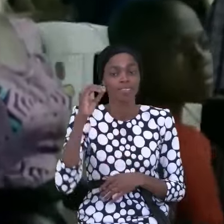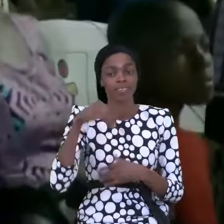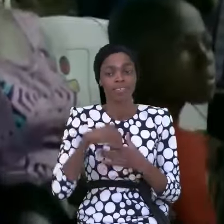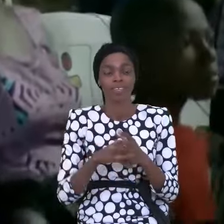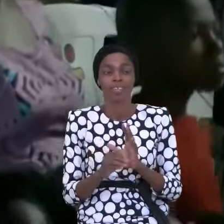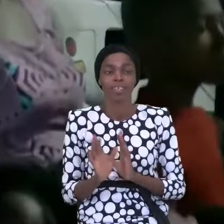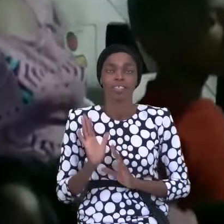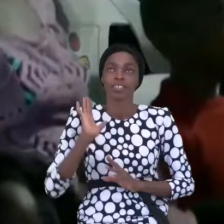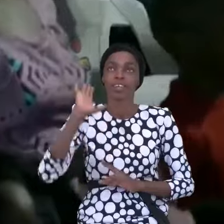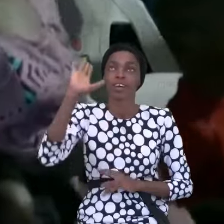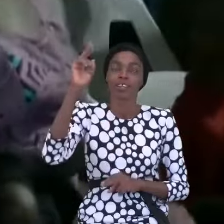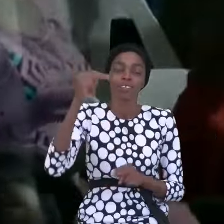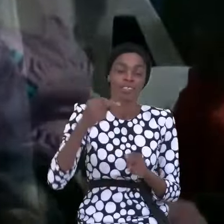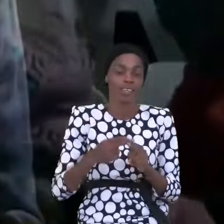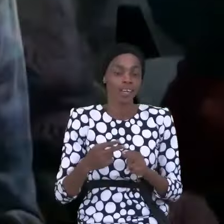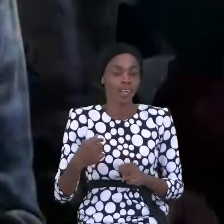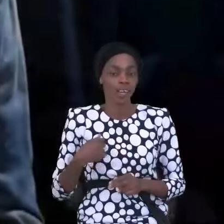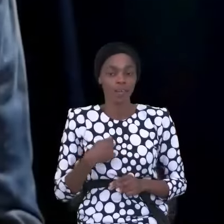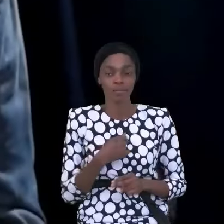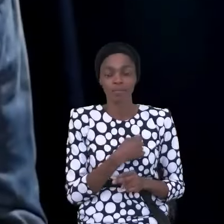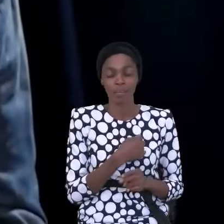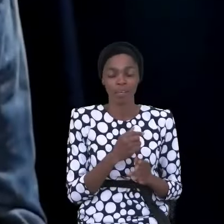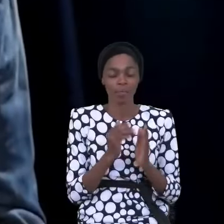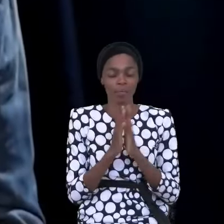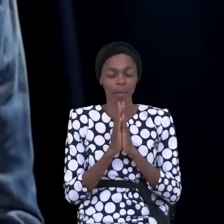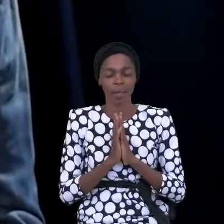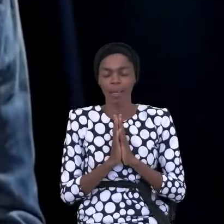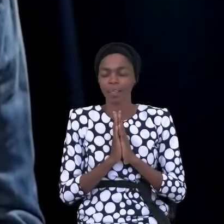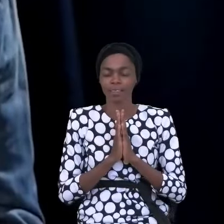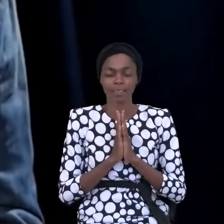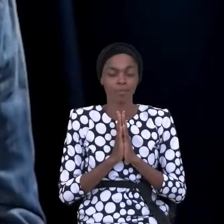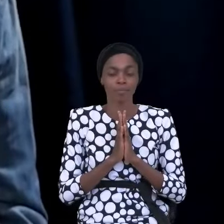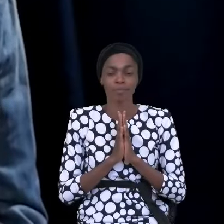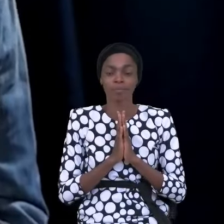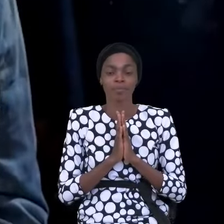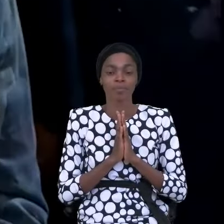Jesus, in your name we pray,